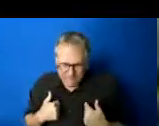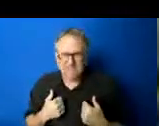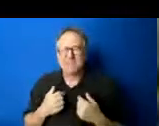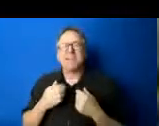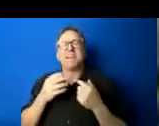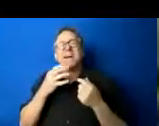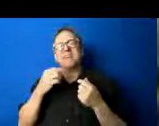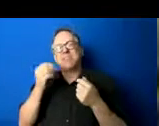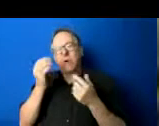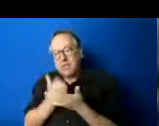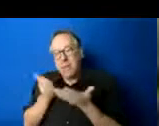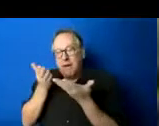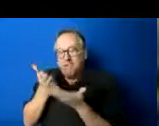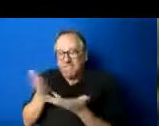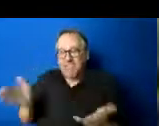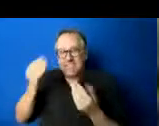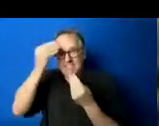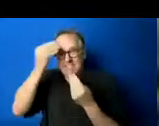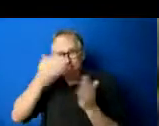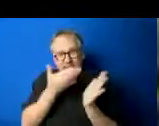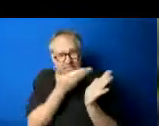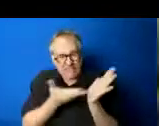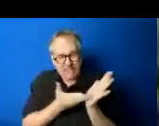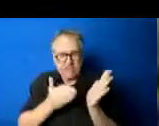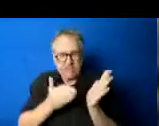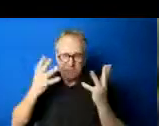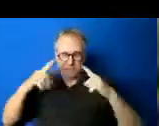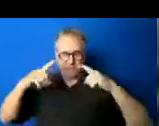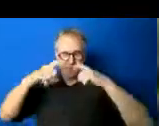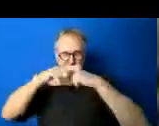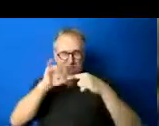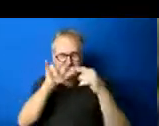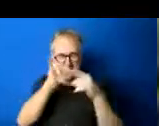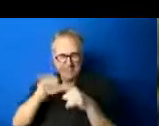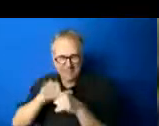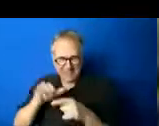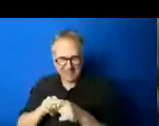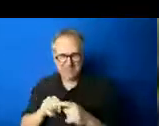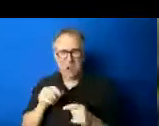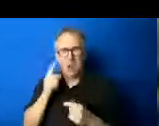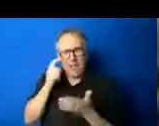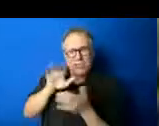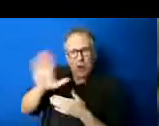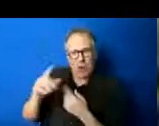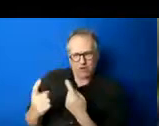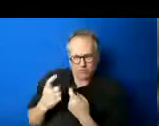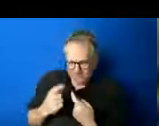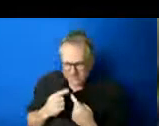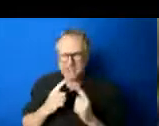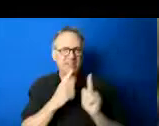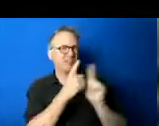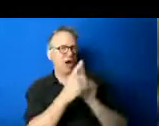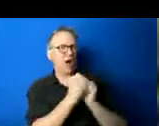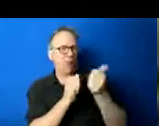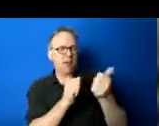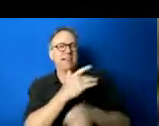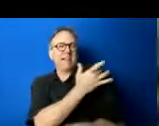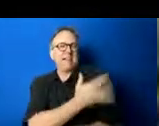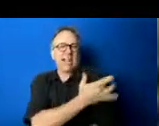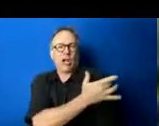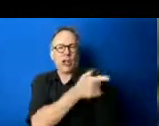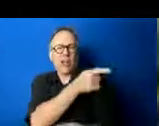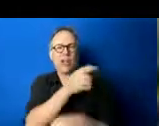this can get pretty clinical, so I may have to just take note of your question and talk with our team of clinical advisors and